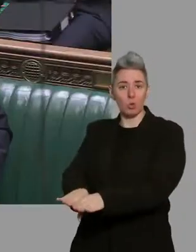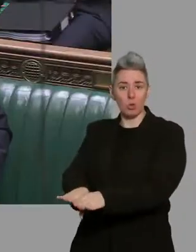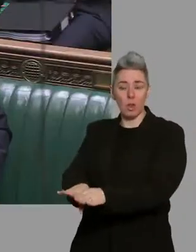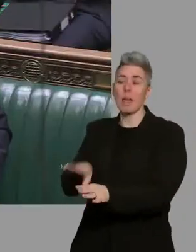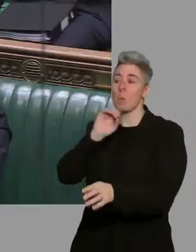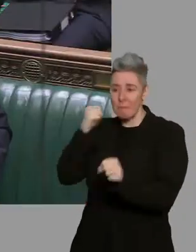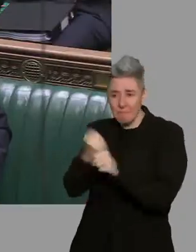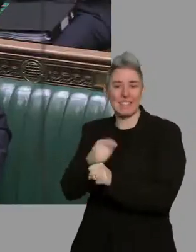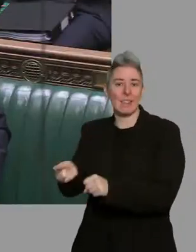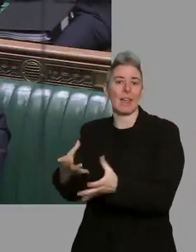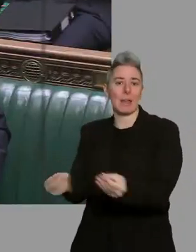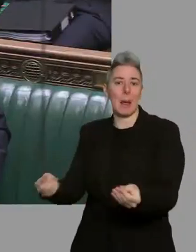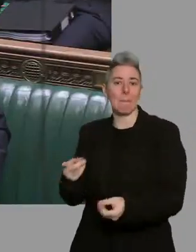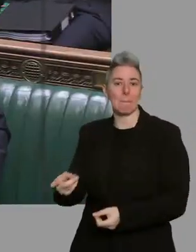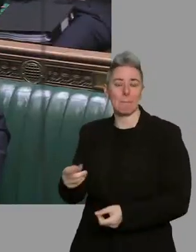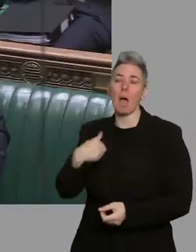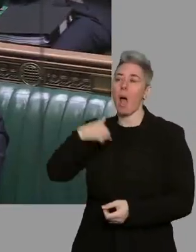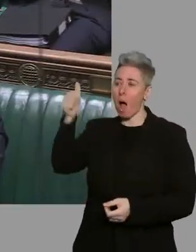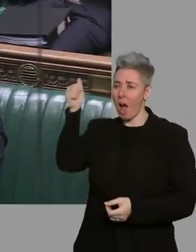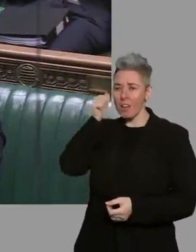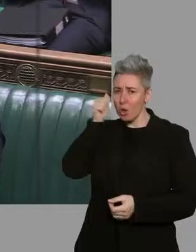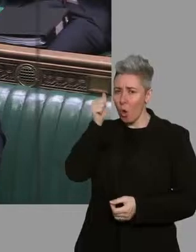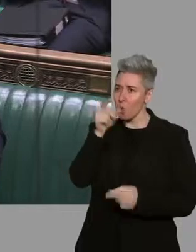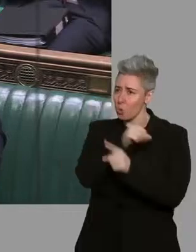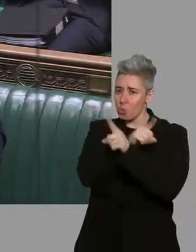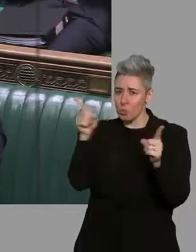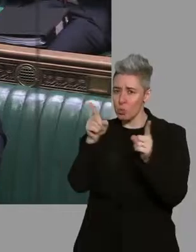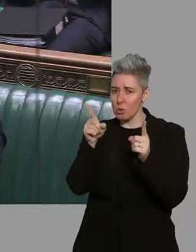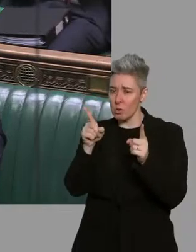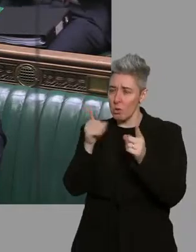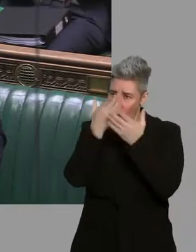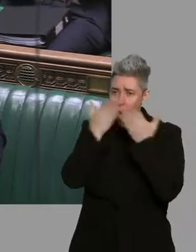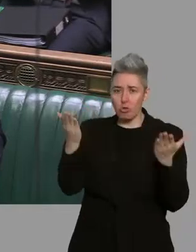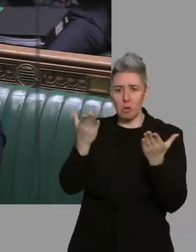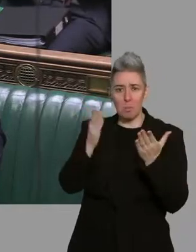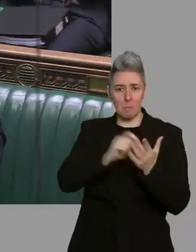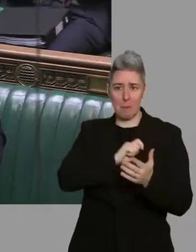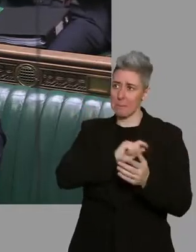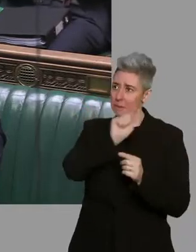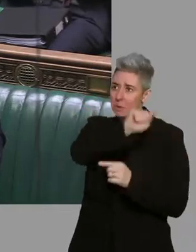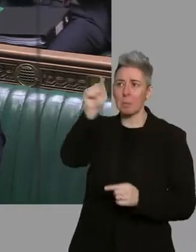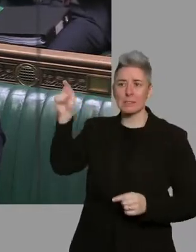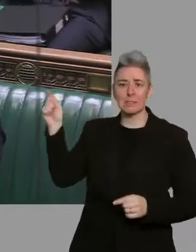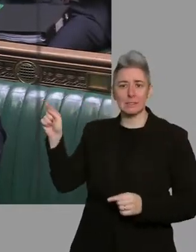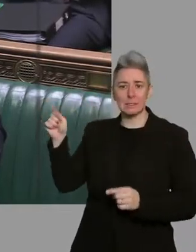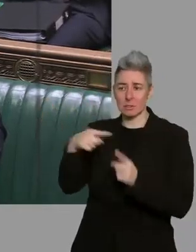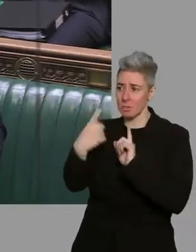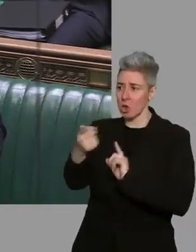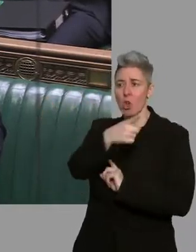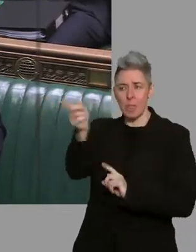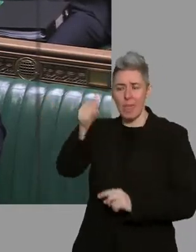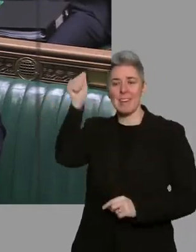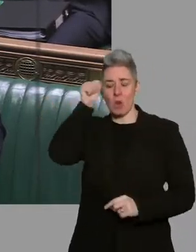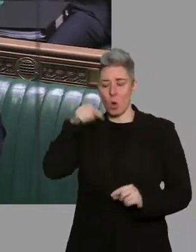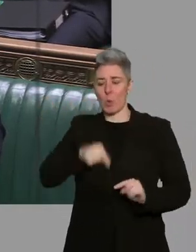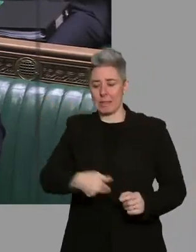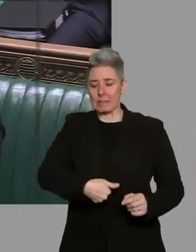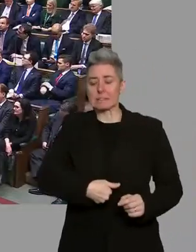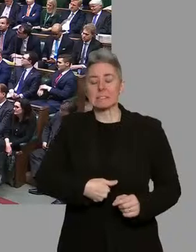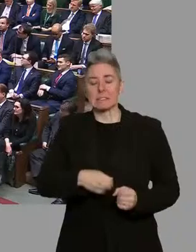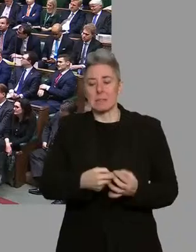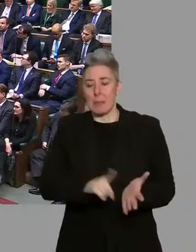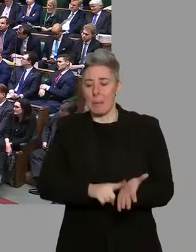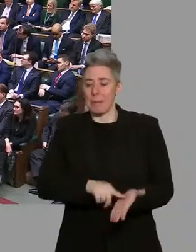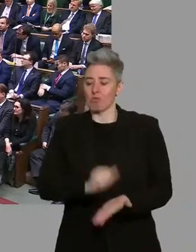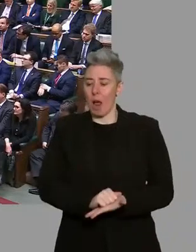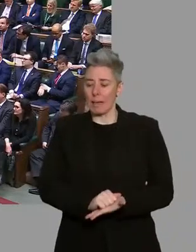very well that what's in this bill is necessary, that it's the right thing to do, and that would want to vote for this bill.